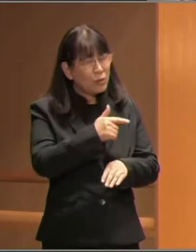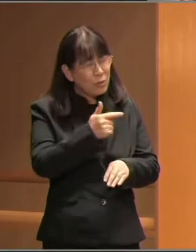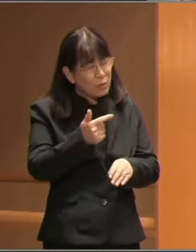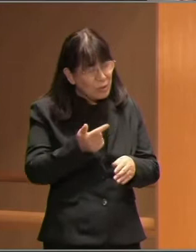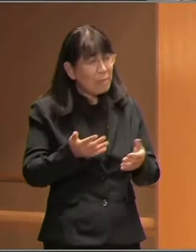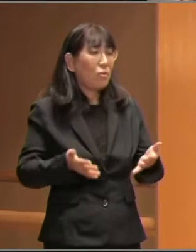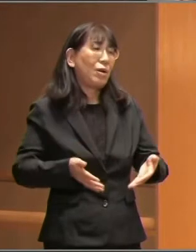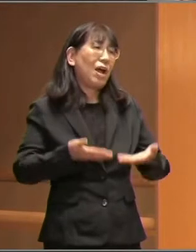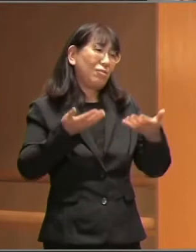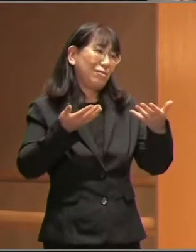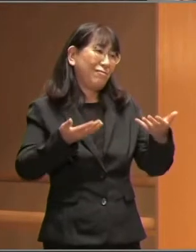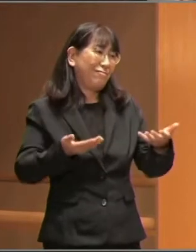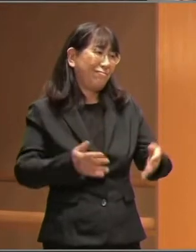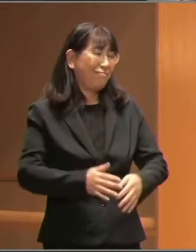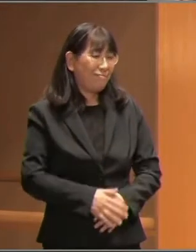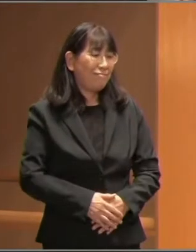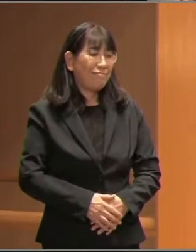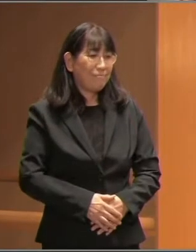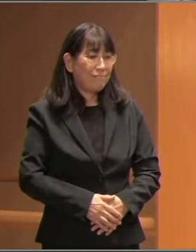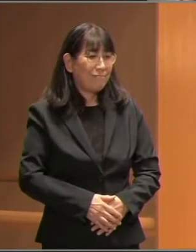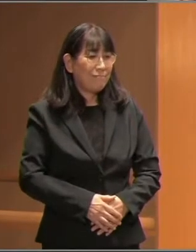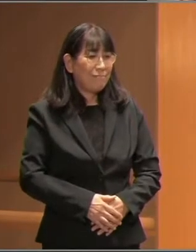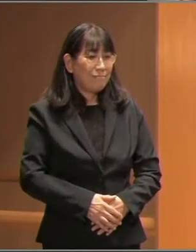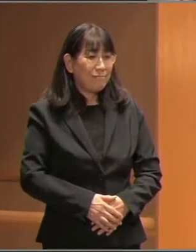very lightweight.